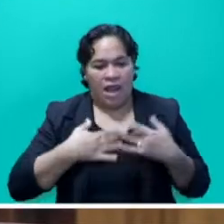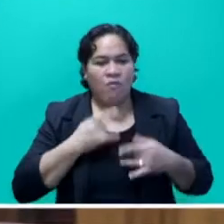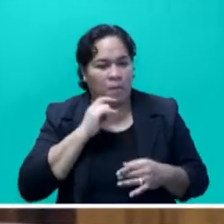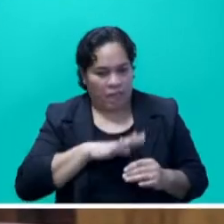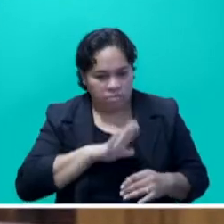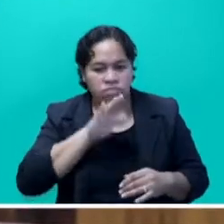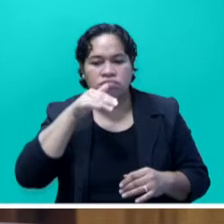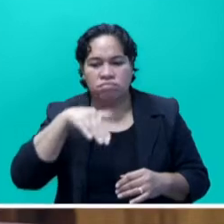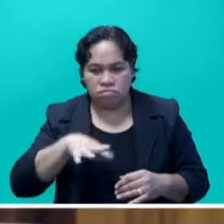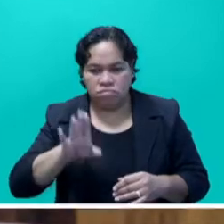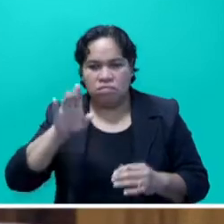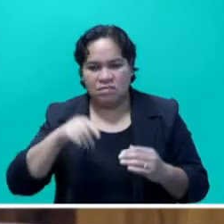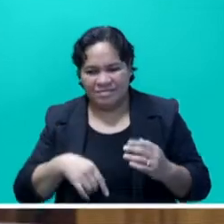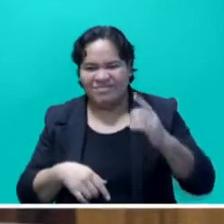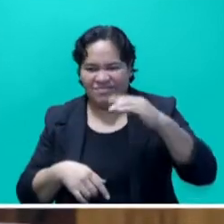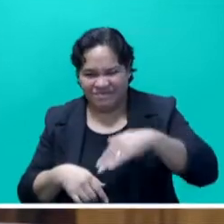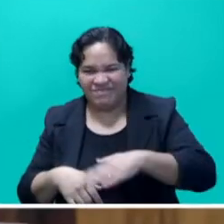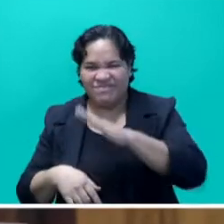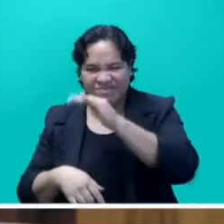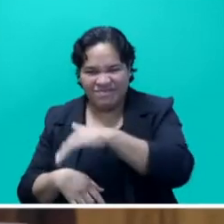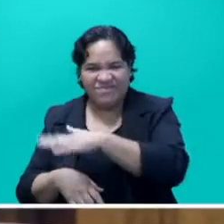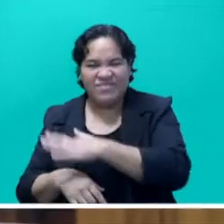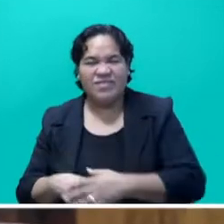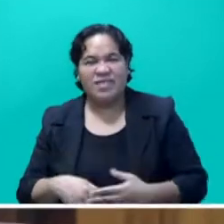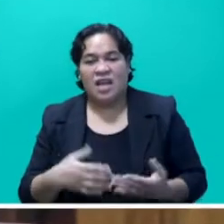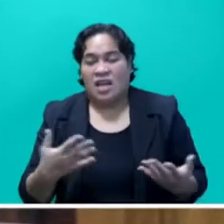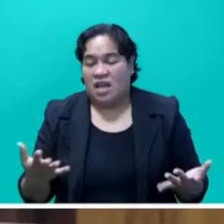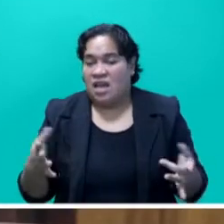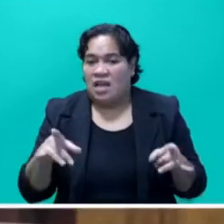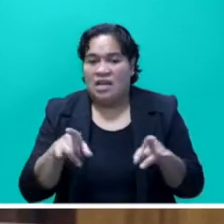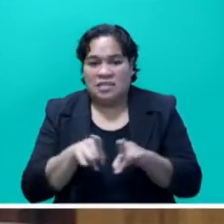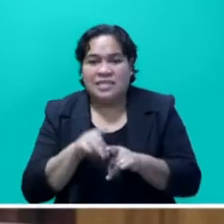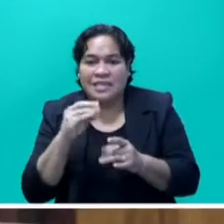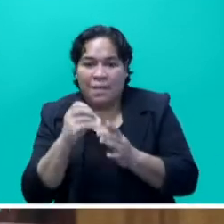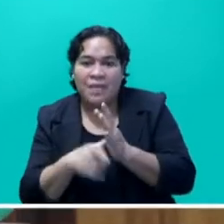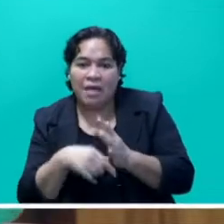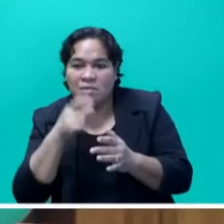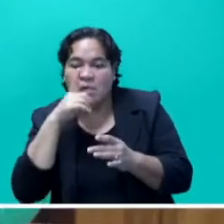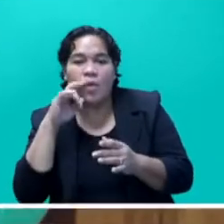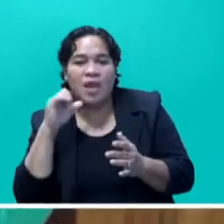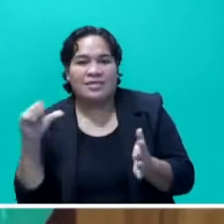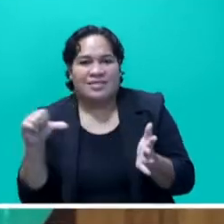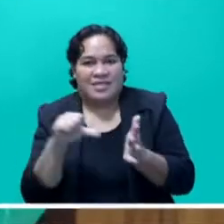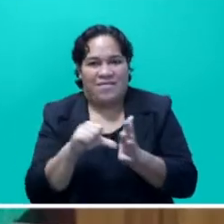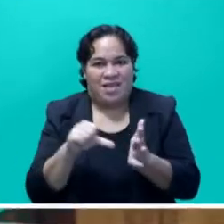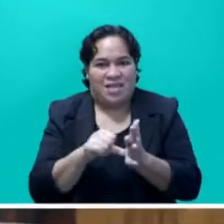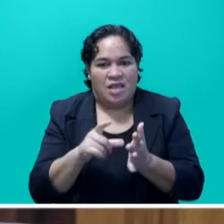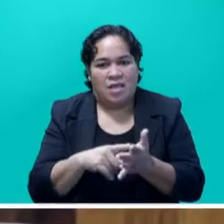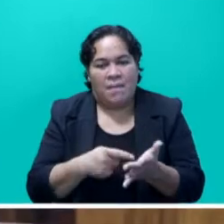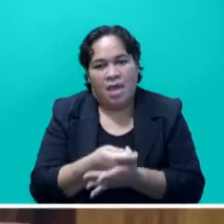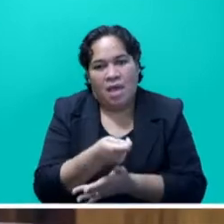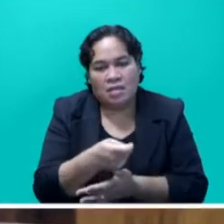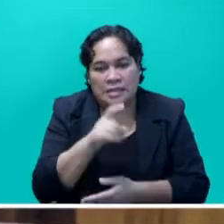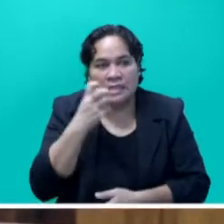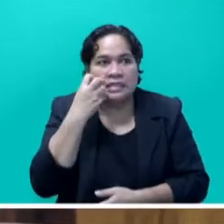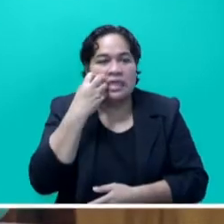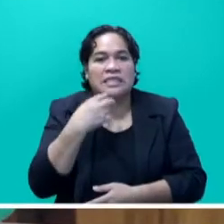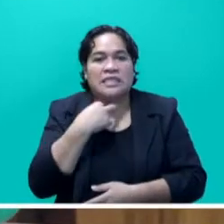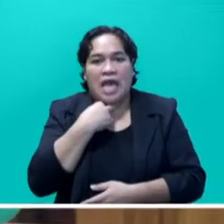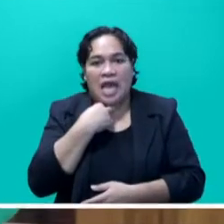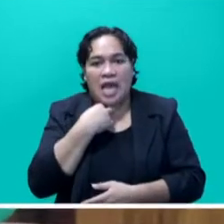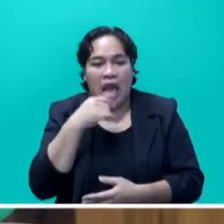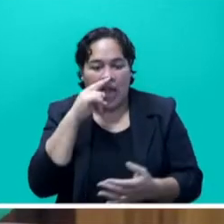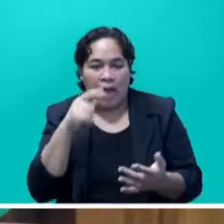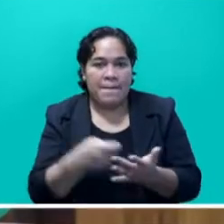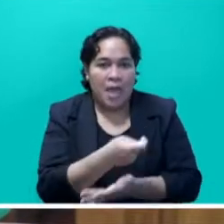and there can be times when consumers, they face difficulty in paying their loan. And obviously that information can get uploaded. Now, if we're going